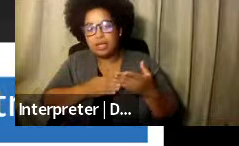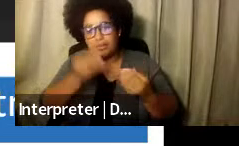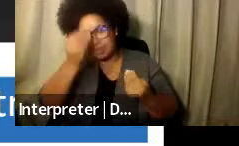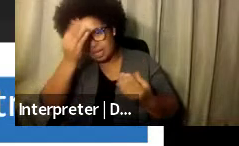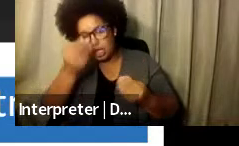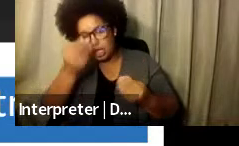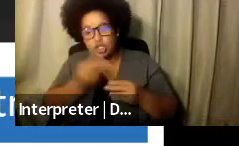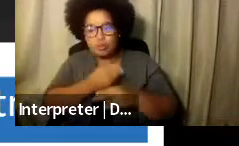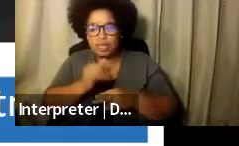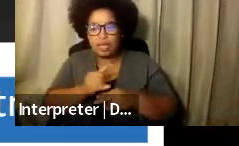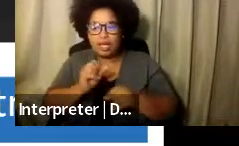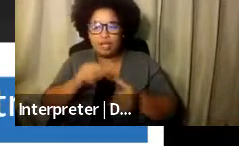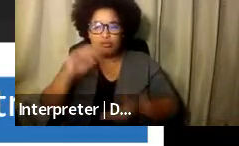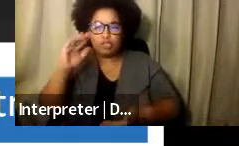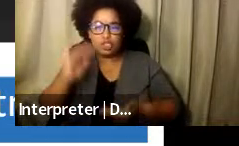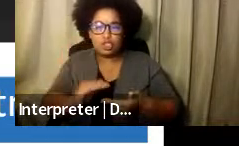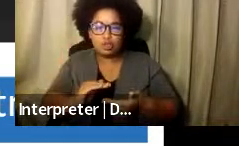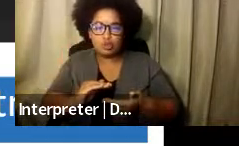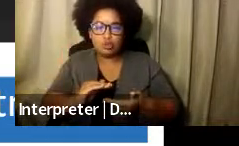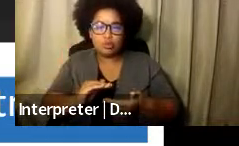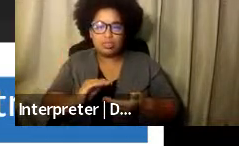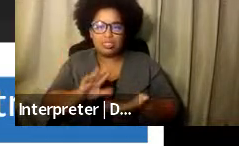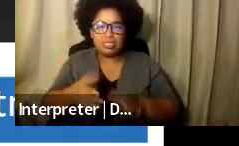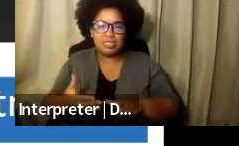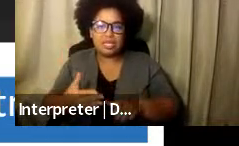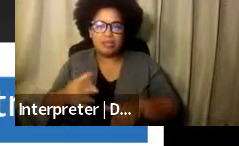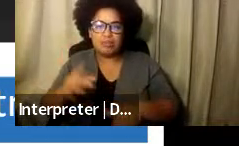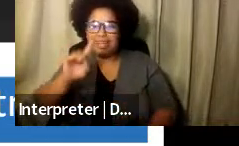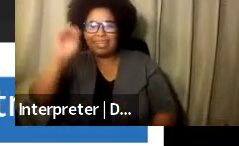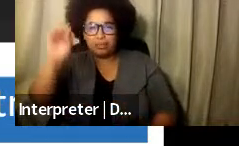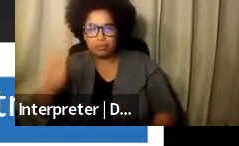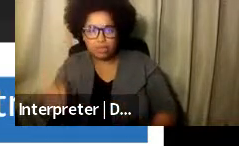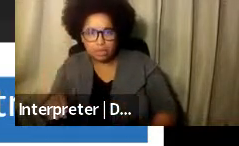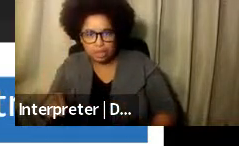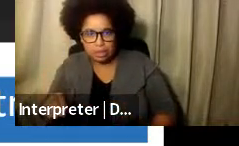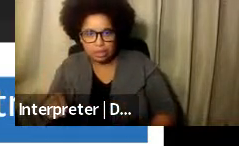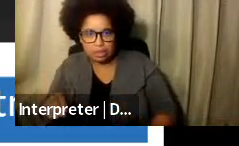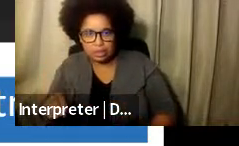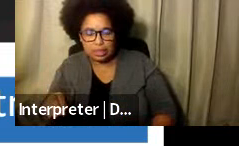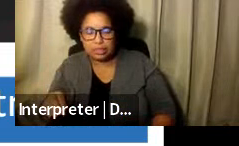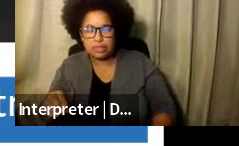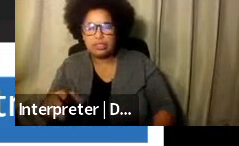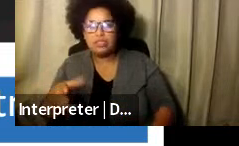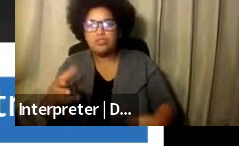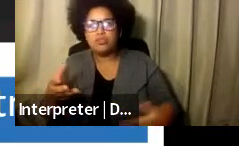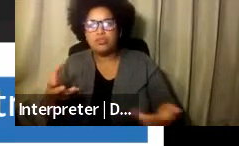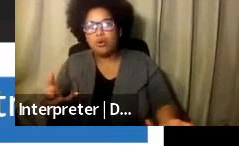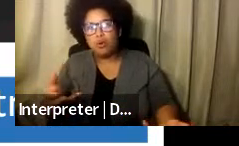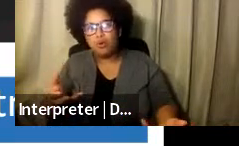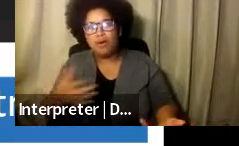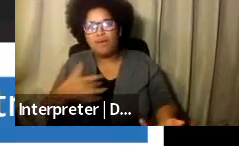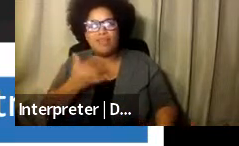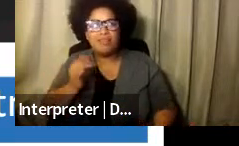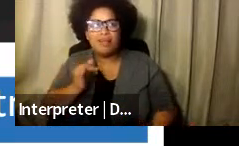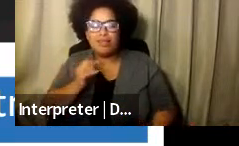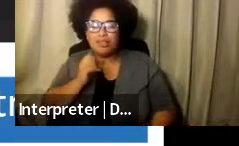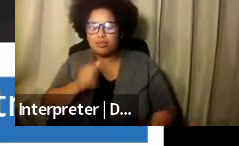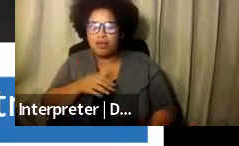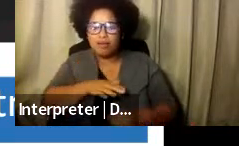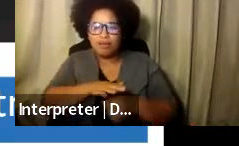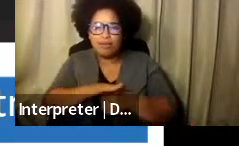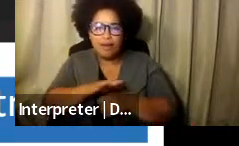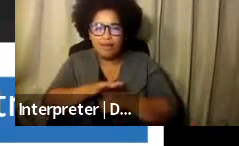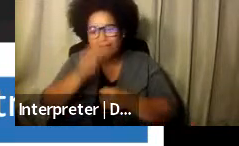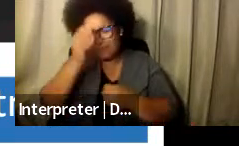using Paxlovid actually reduces the risk of death by about 80%. So I feel like there's not a lot